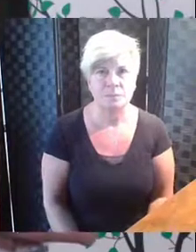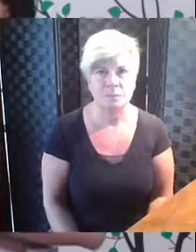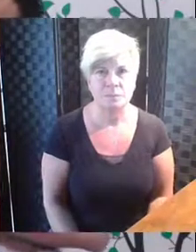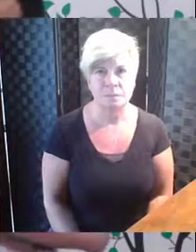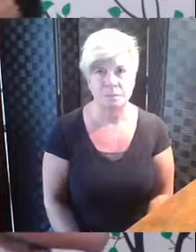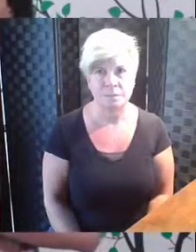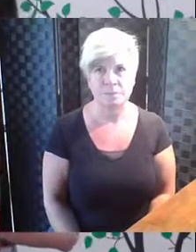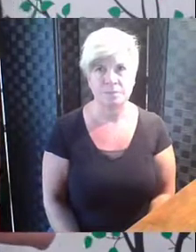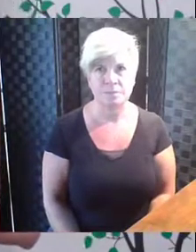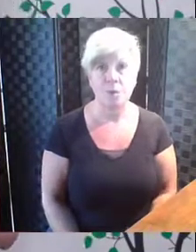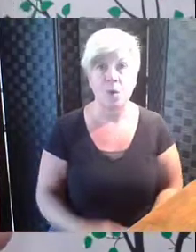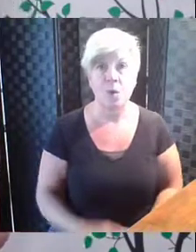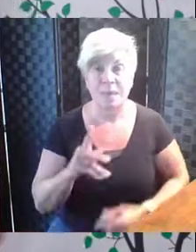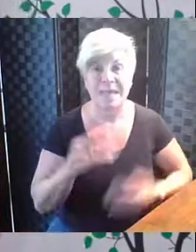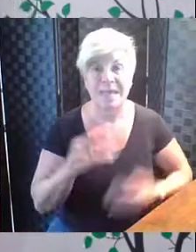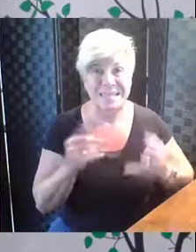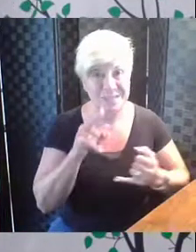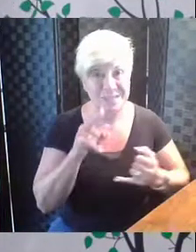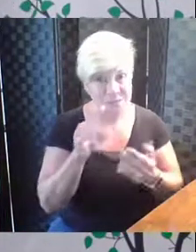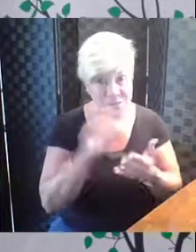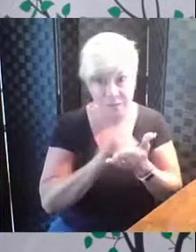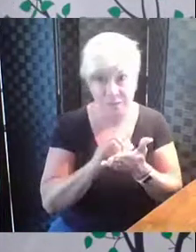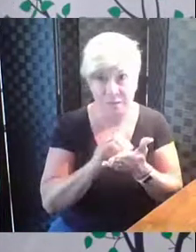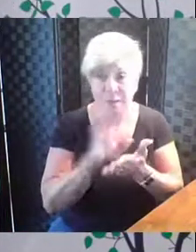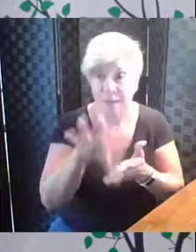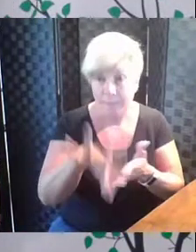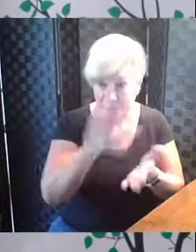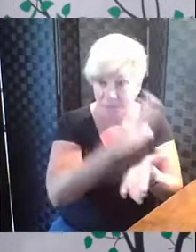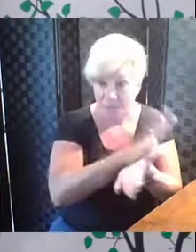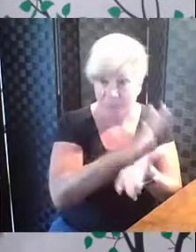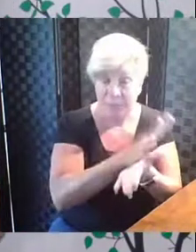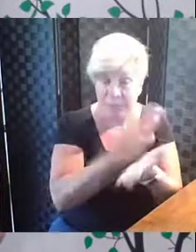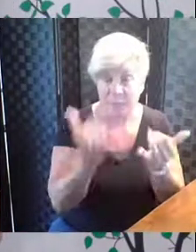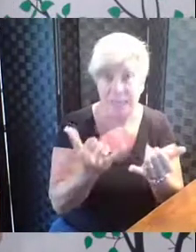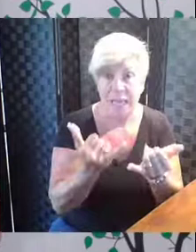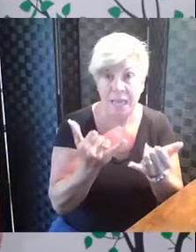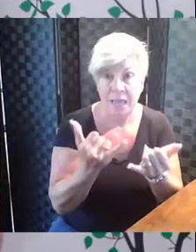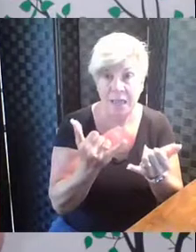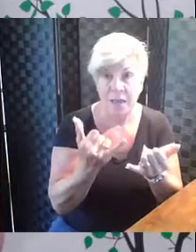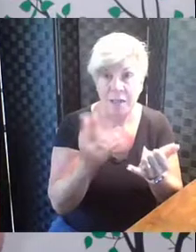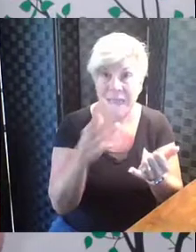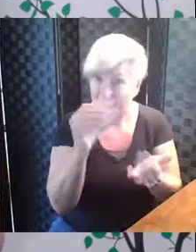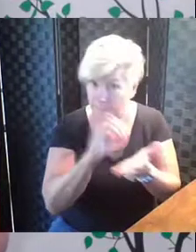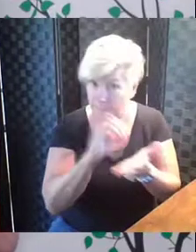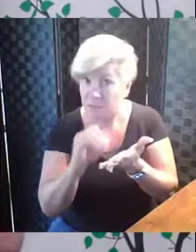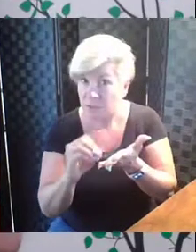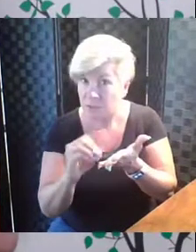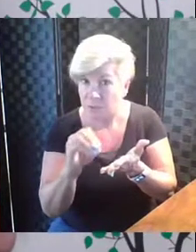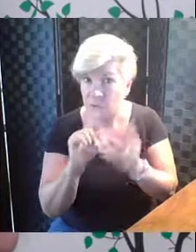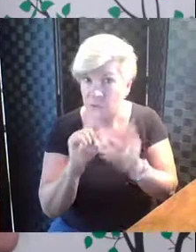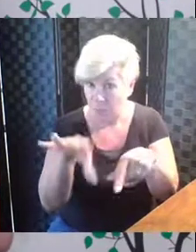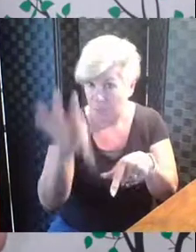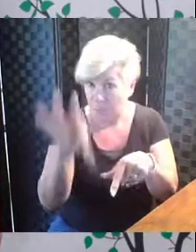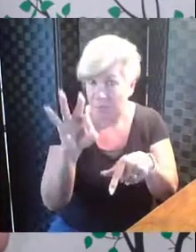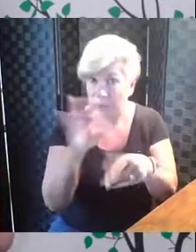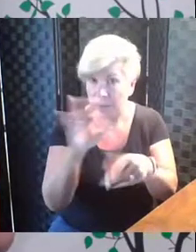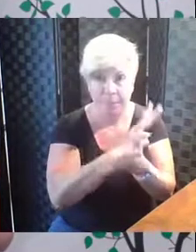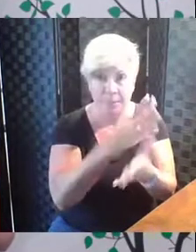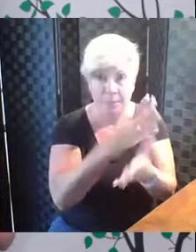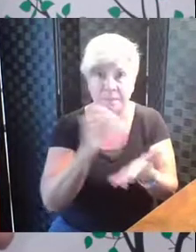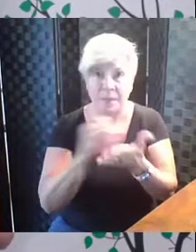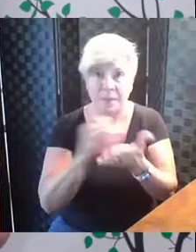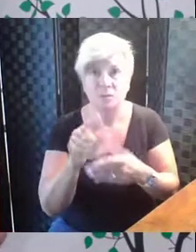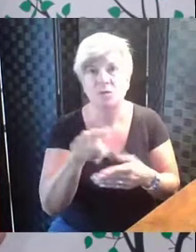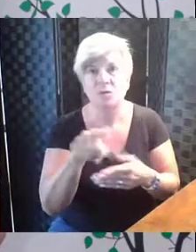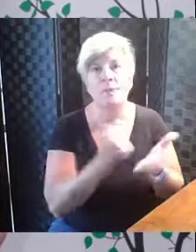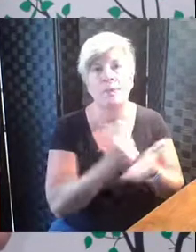All right, so for this next part, you are going to need that worksheet that you have and your pencil, and I'm going to put each problem up on the